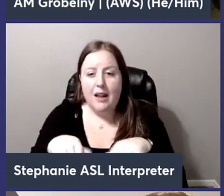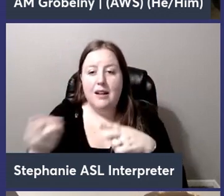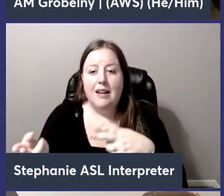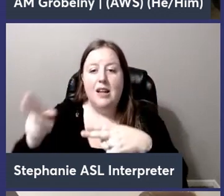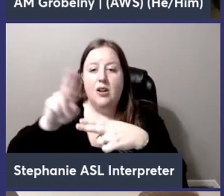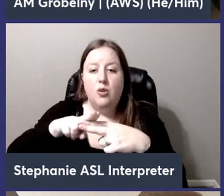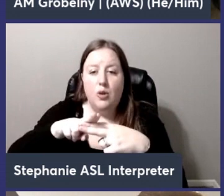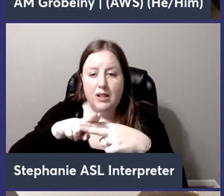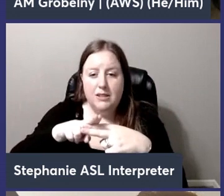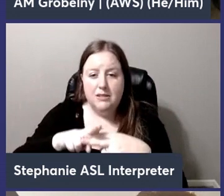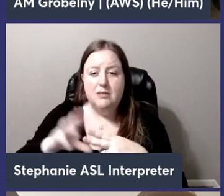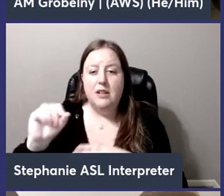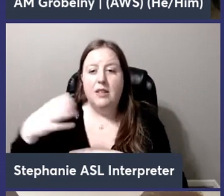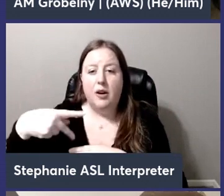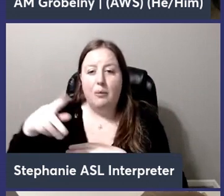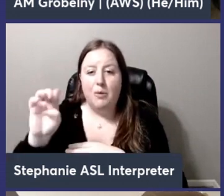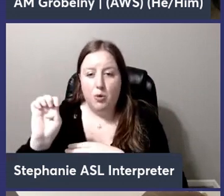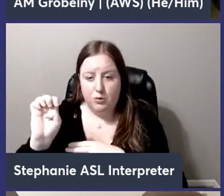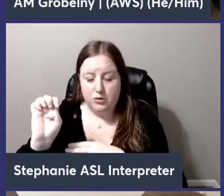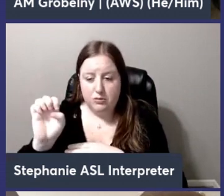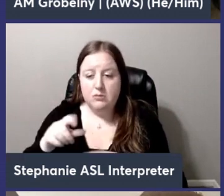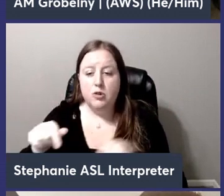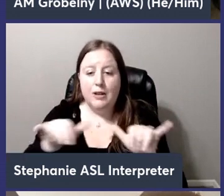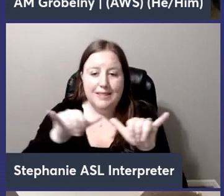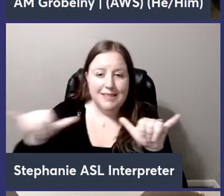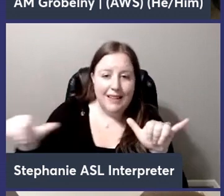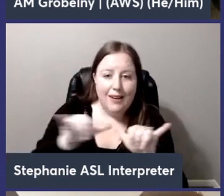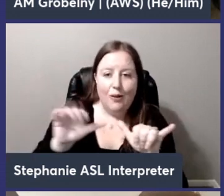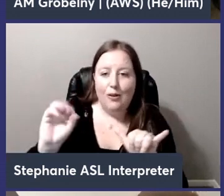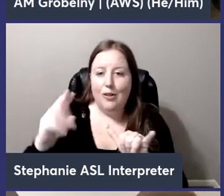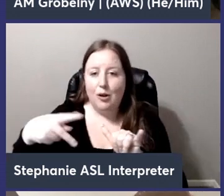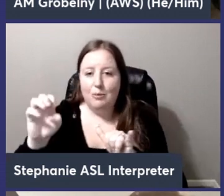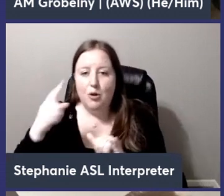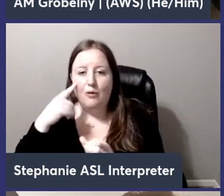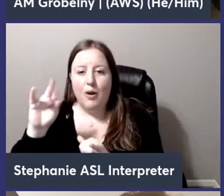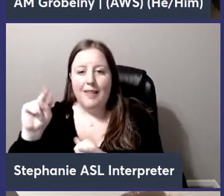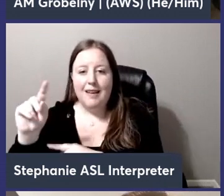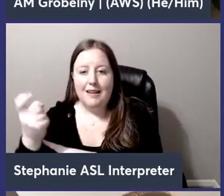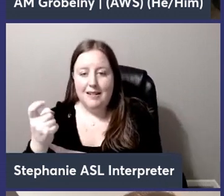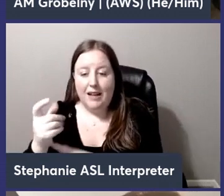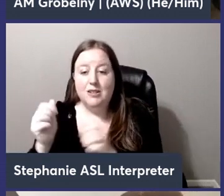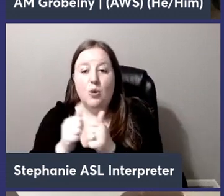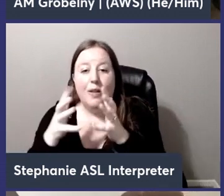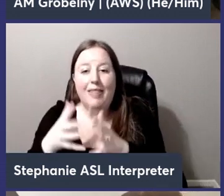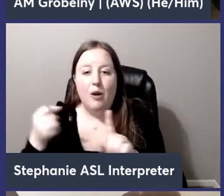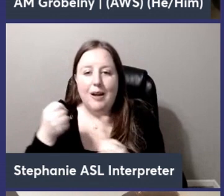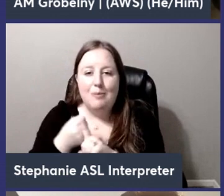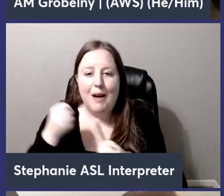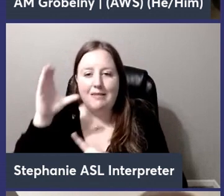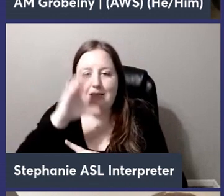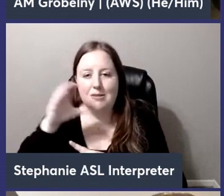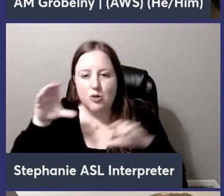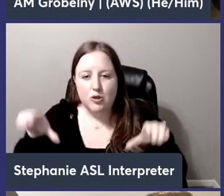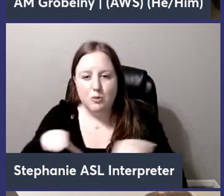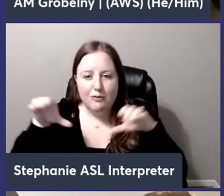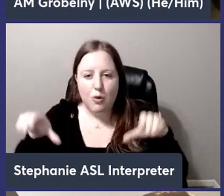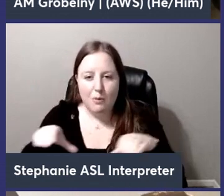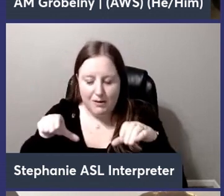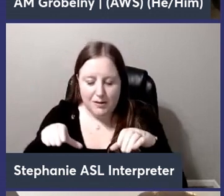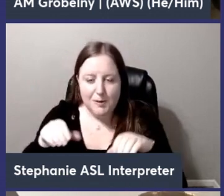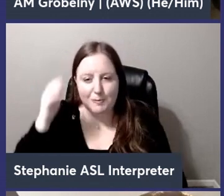increase the compute nodes, right? We basically scale the compute nodes on the indexing side without affecting the search performance and vice